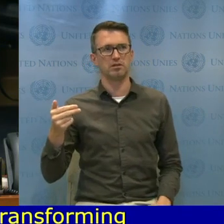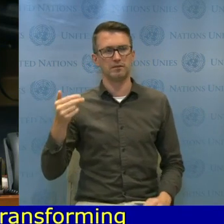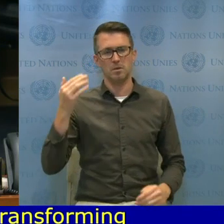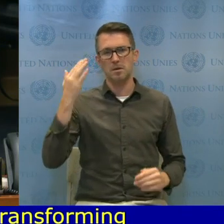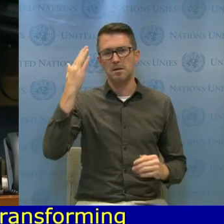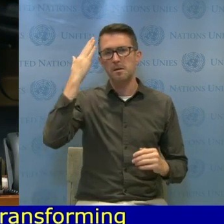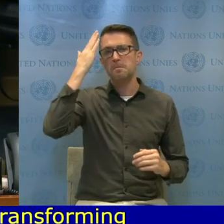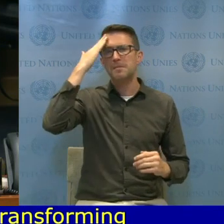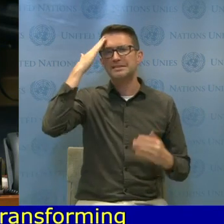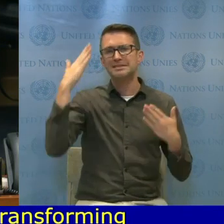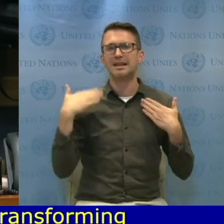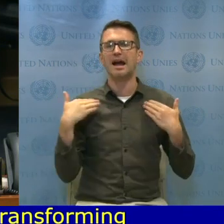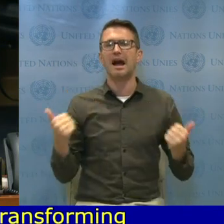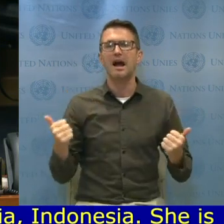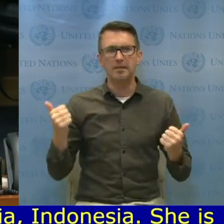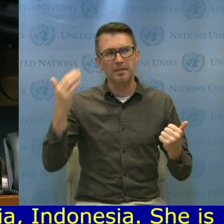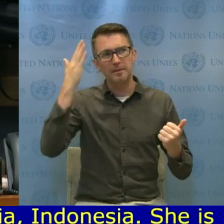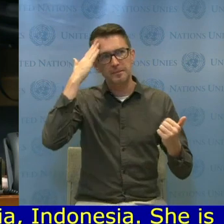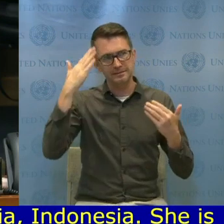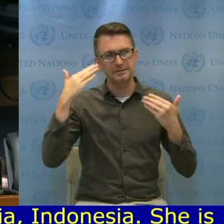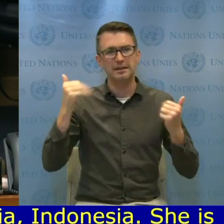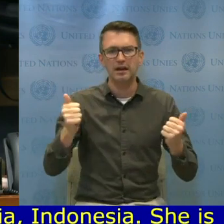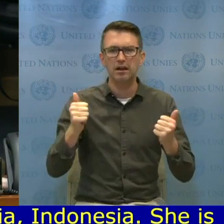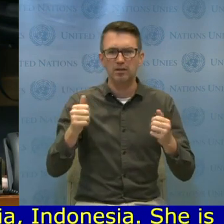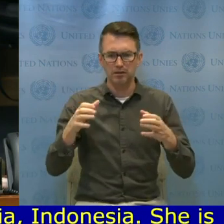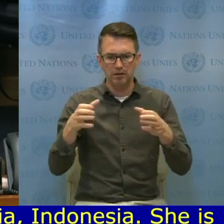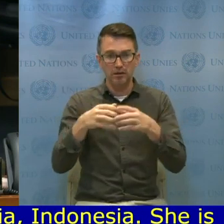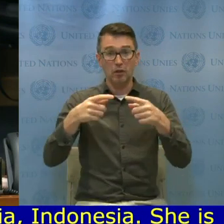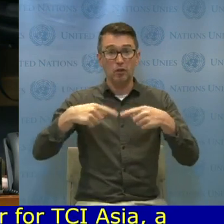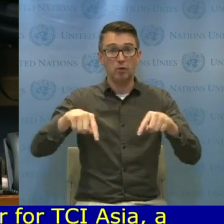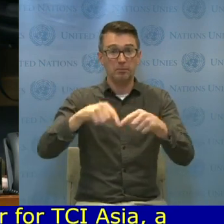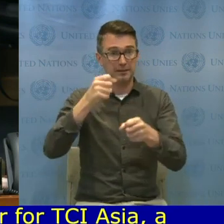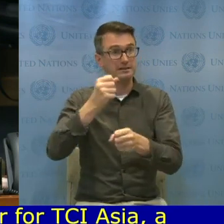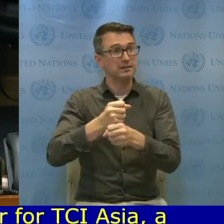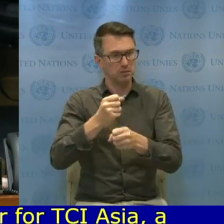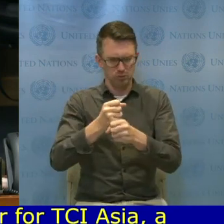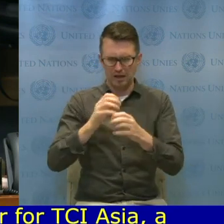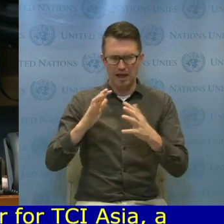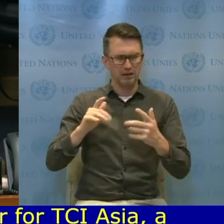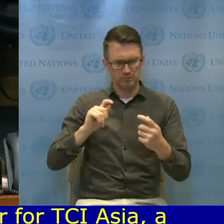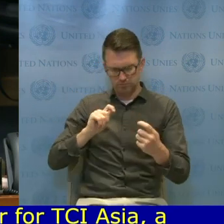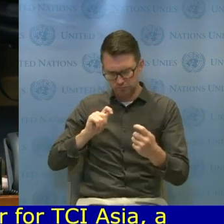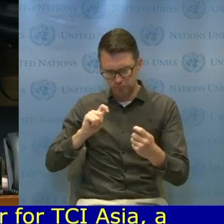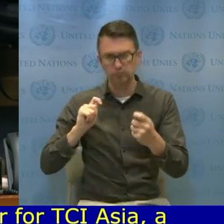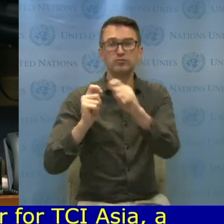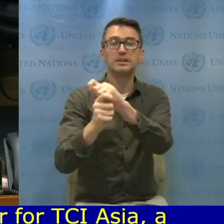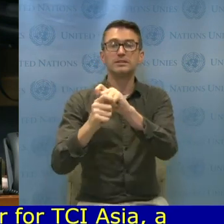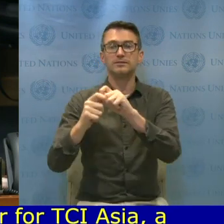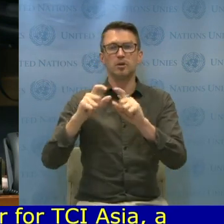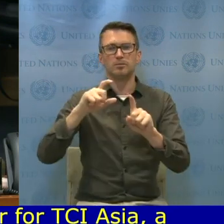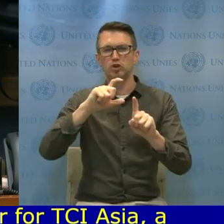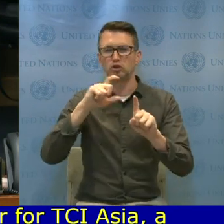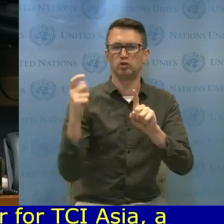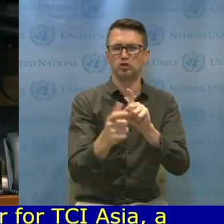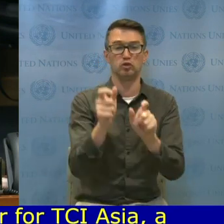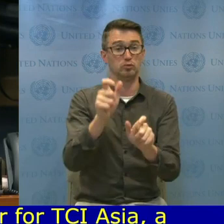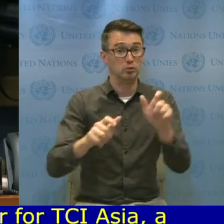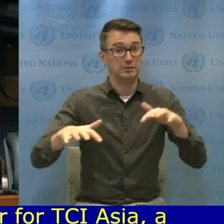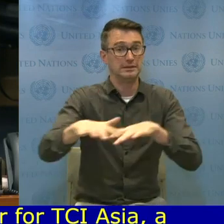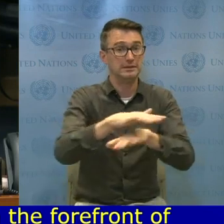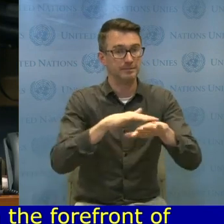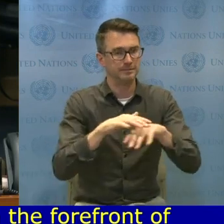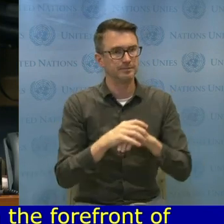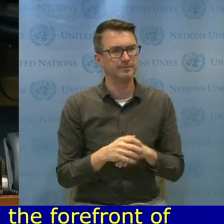forefront of policy formation and reform towards ensuring all rights of persons with psychosocial disabilities. She